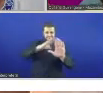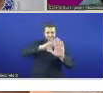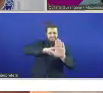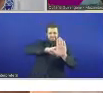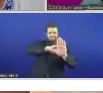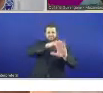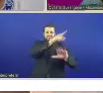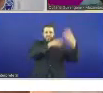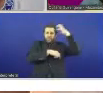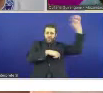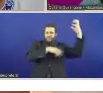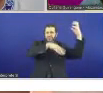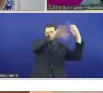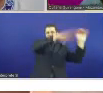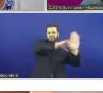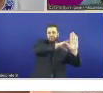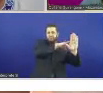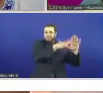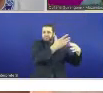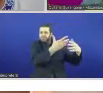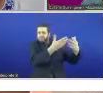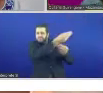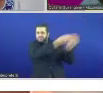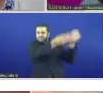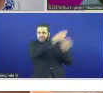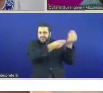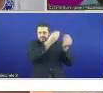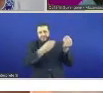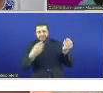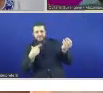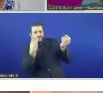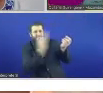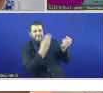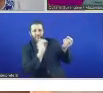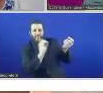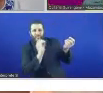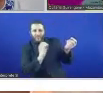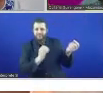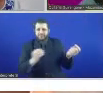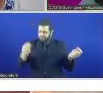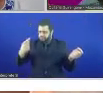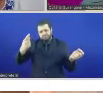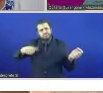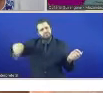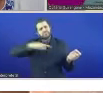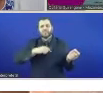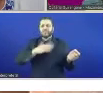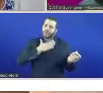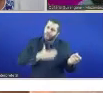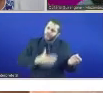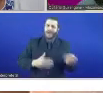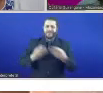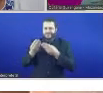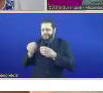acknowledge how these realities impact differently in women and men, and in women and women, in young women and old